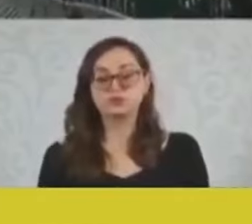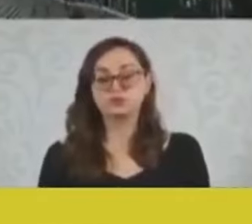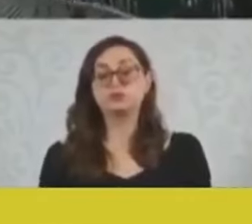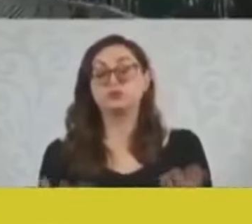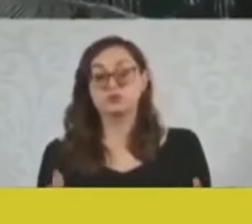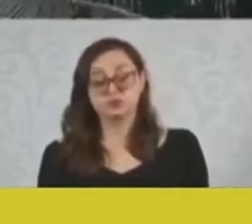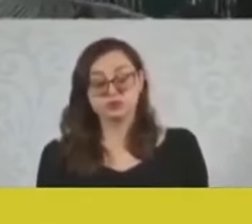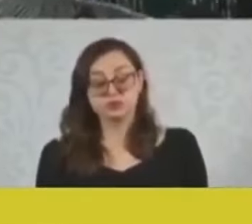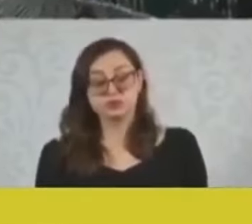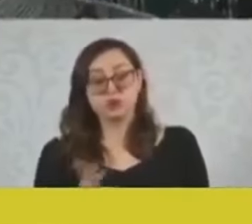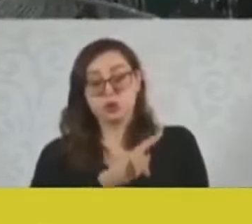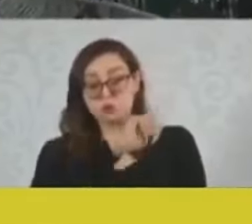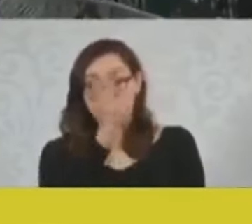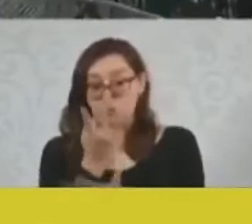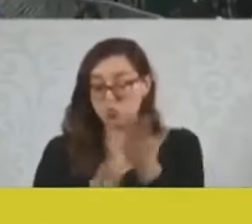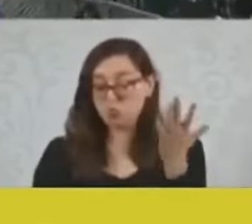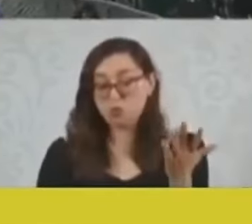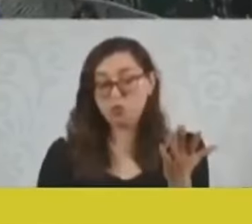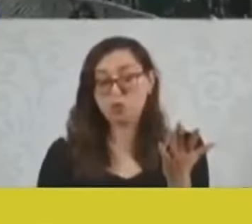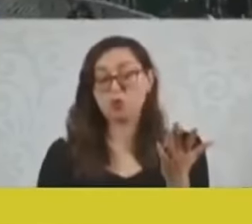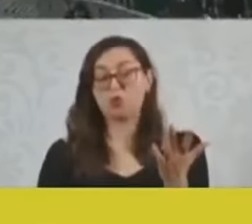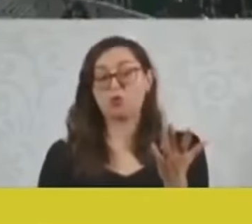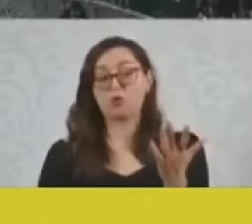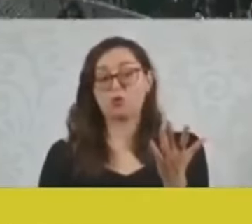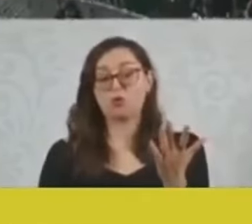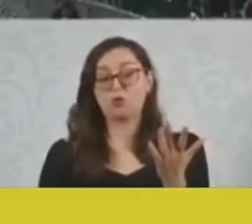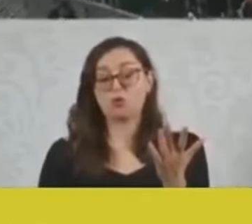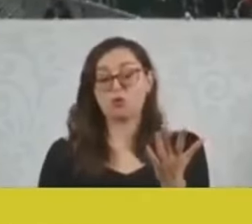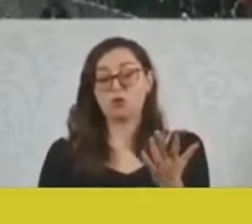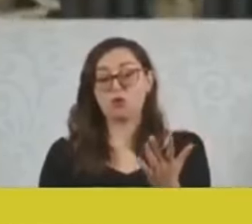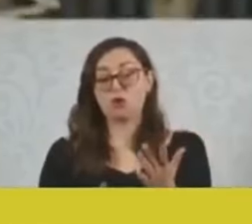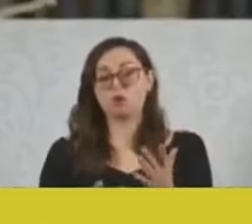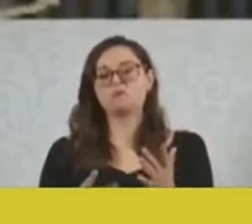We will boost a program